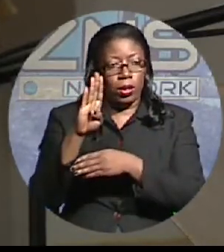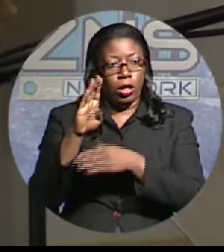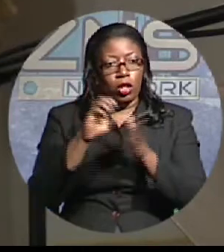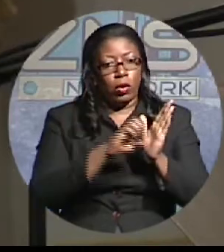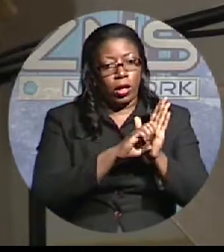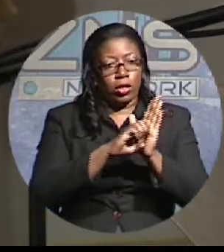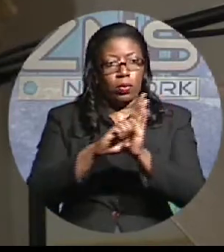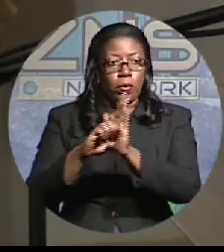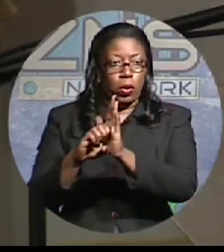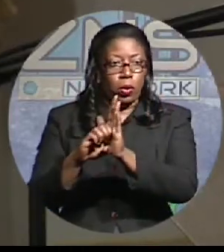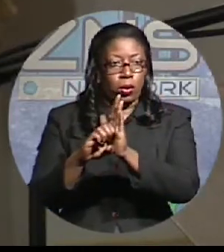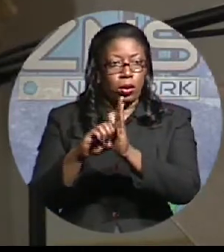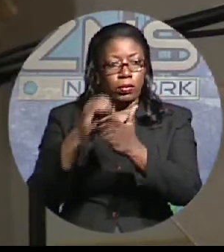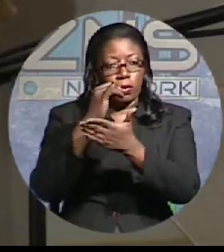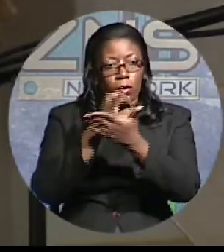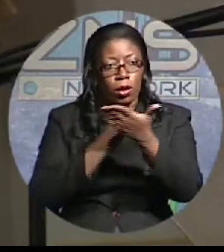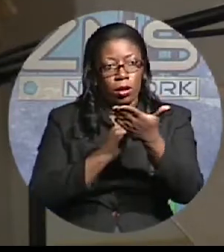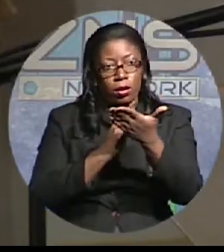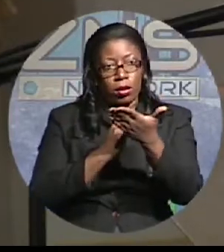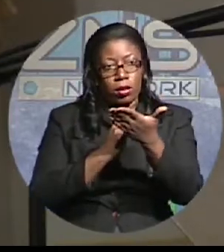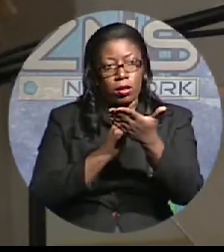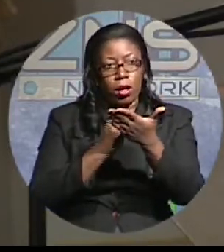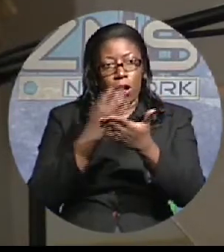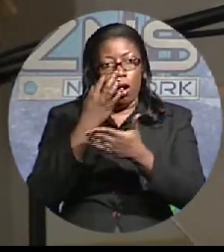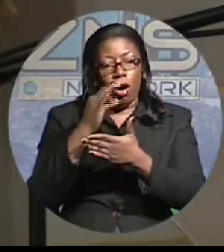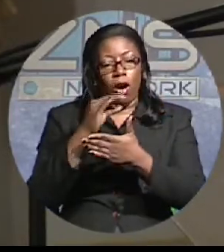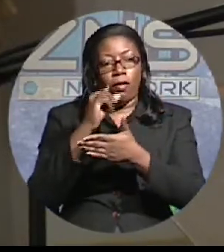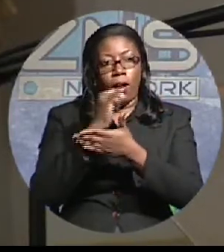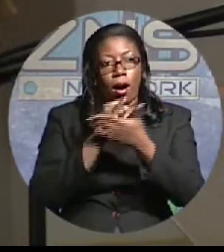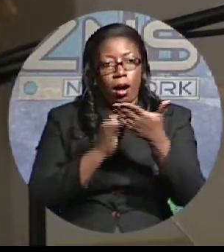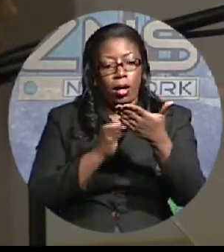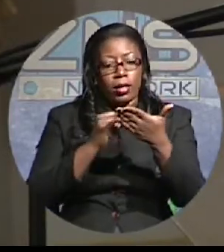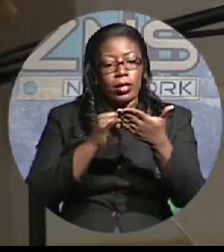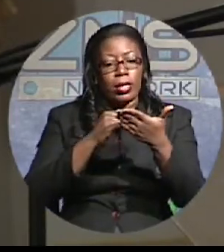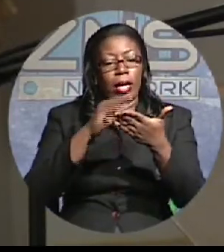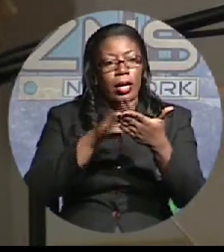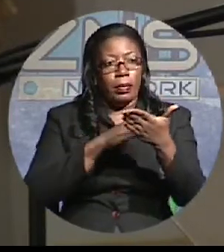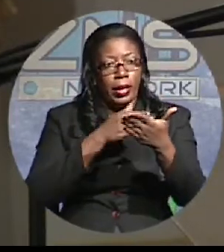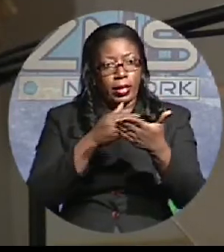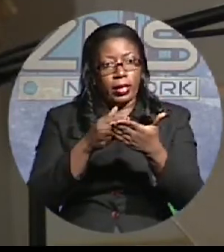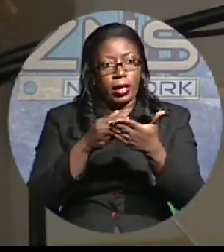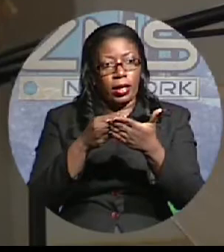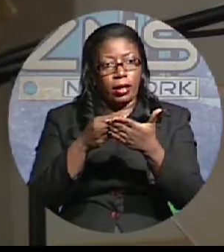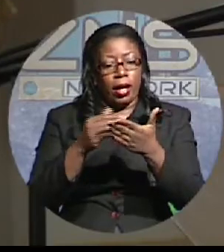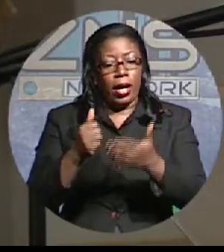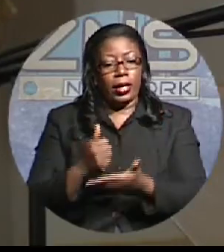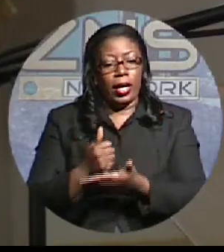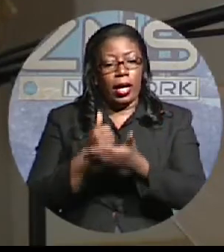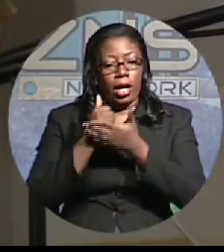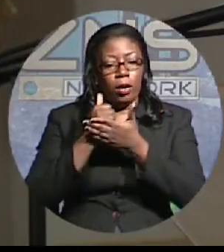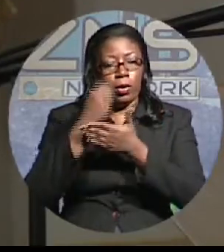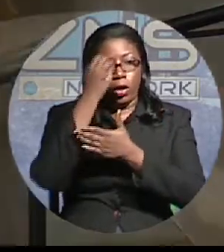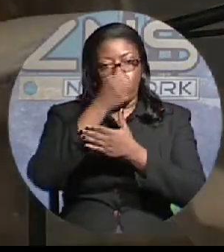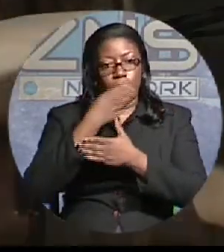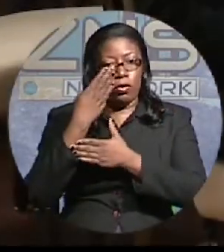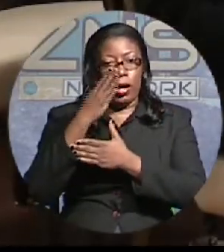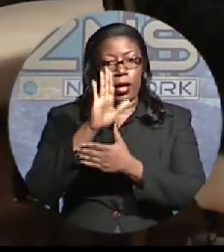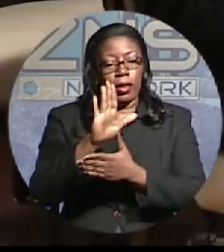expose at-risk youth to the intricacies of art mural painting and help beautify their own